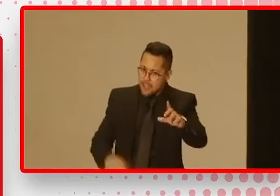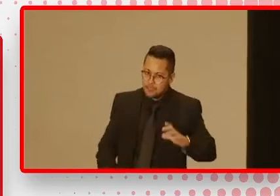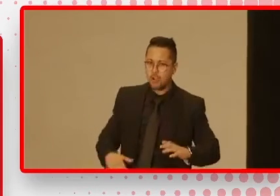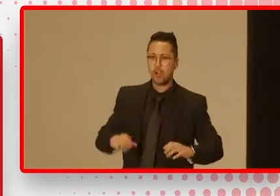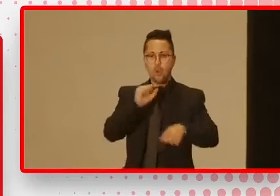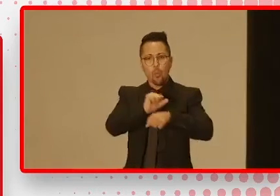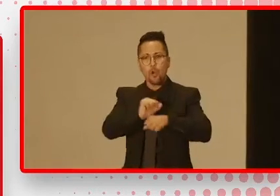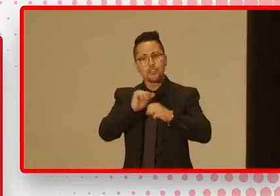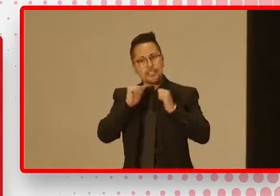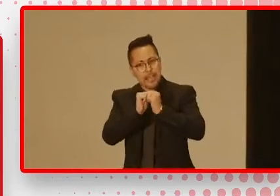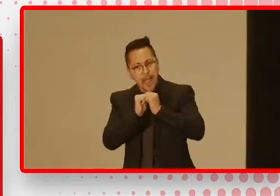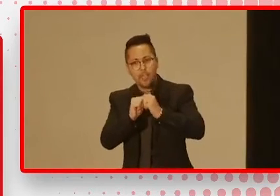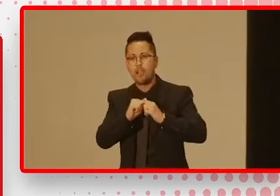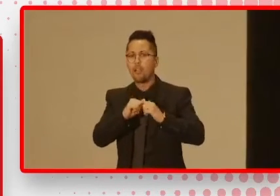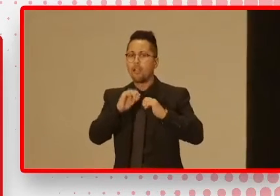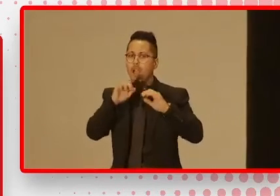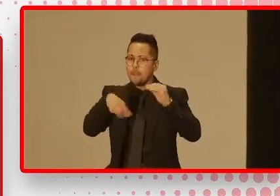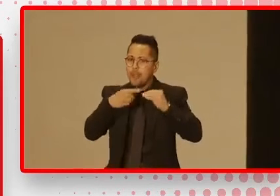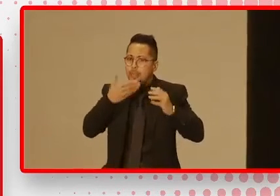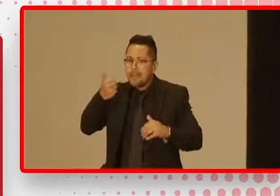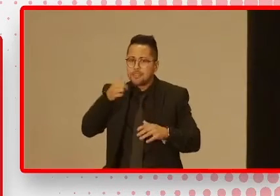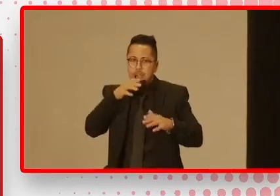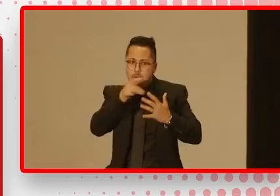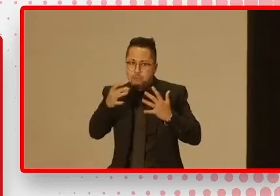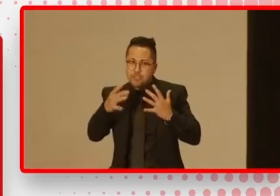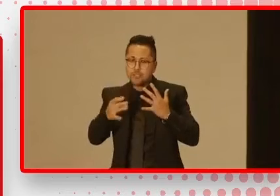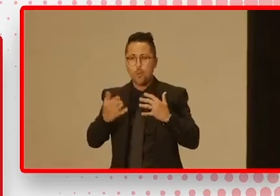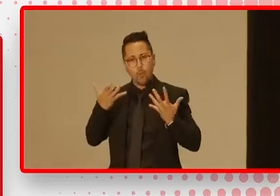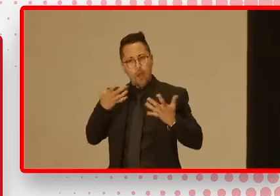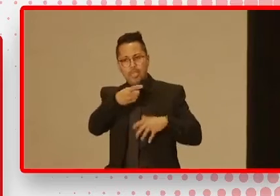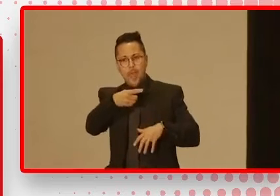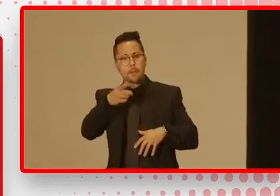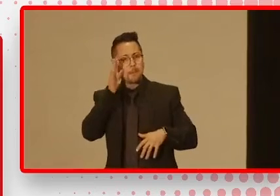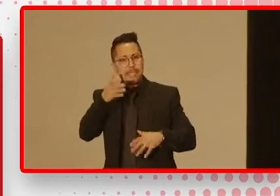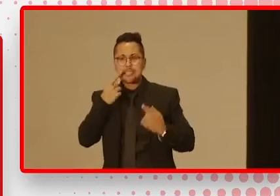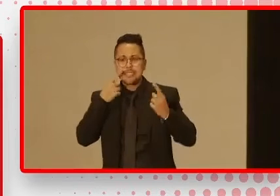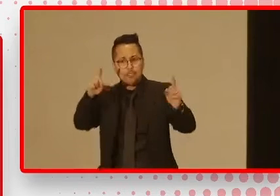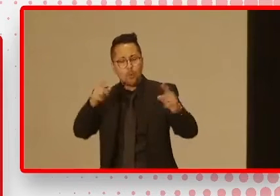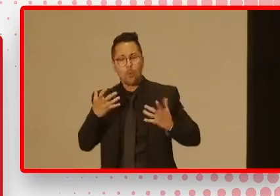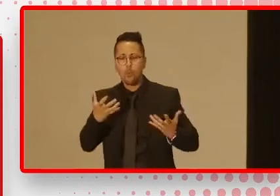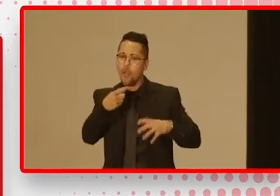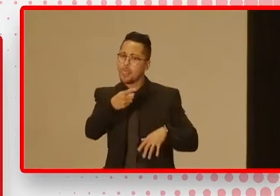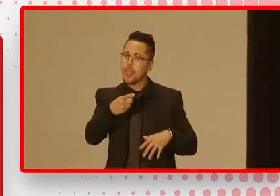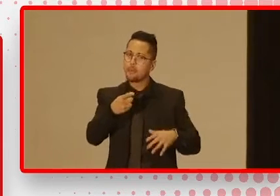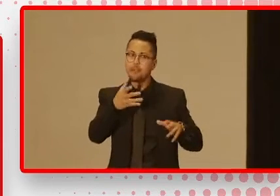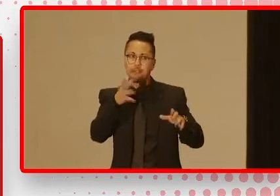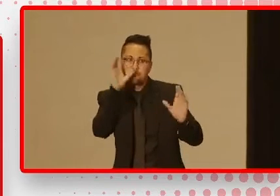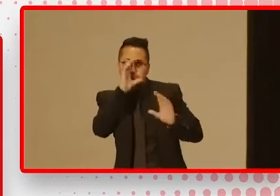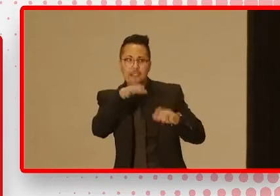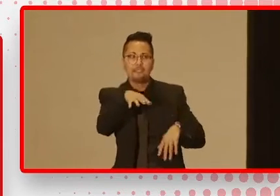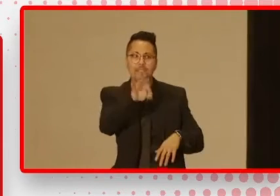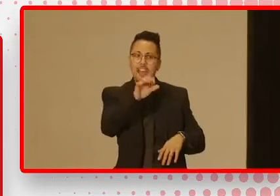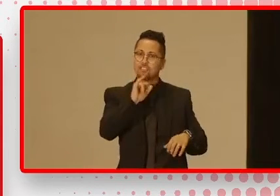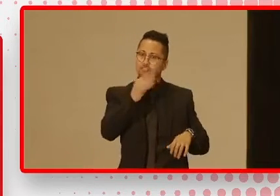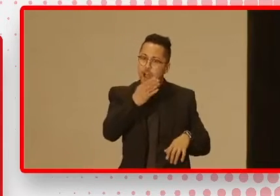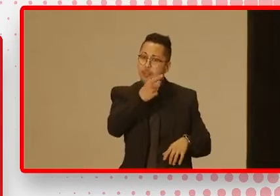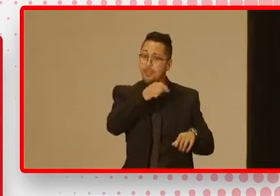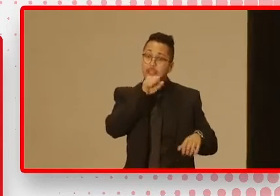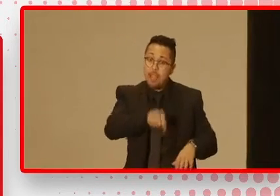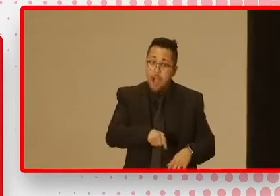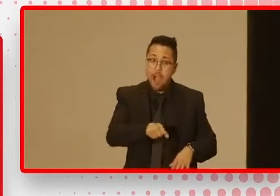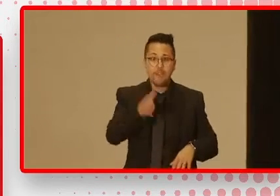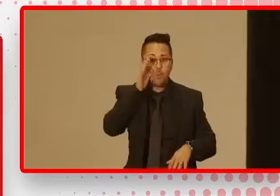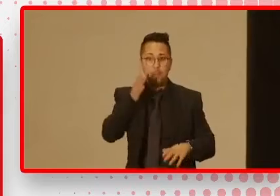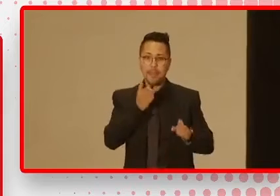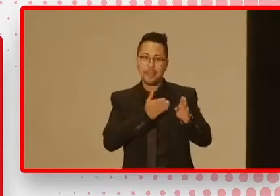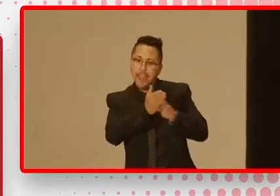about the best options, because we want them to be successful. We want them to find a job that they're going to love and it's going to be a career. That's our